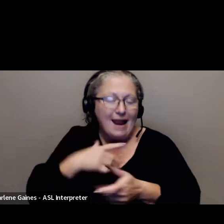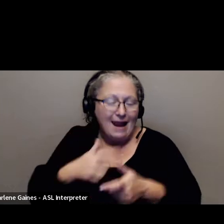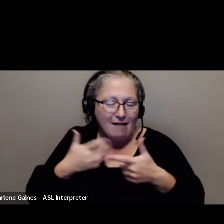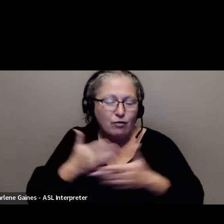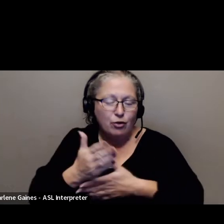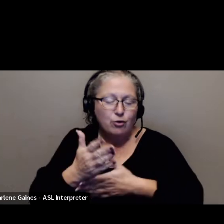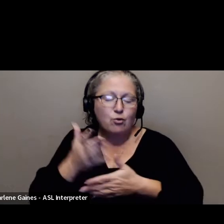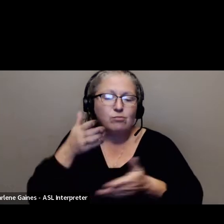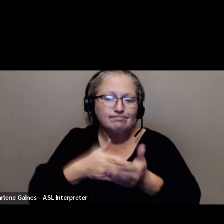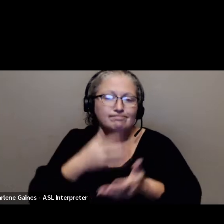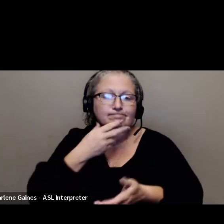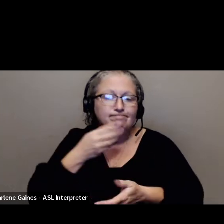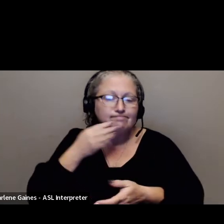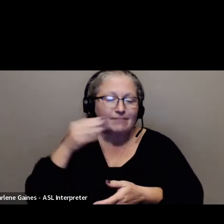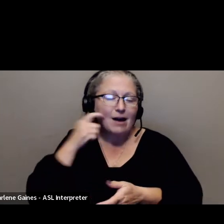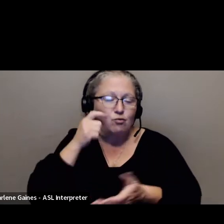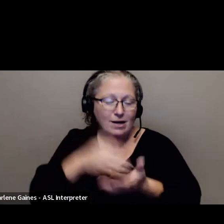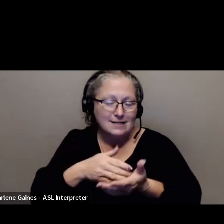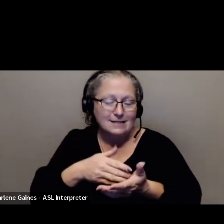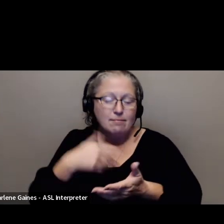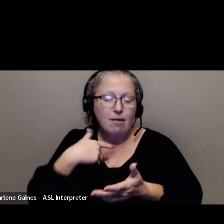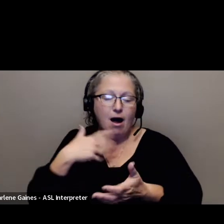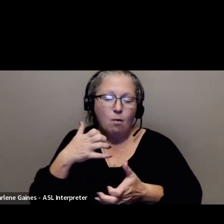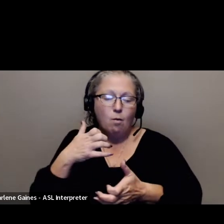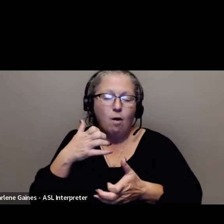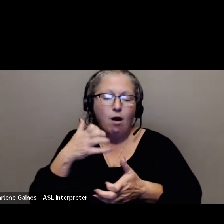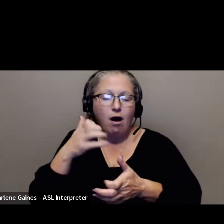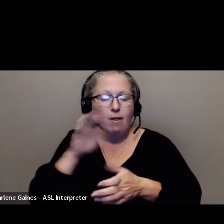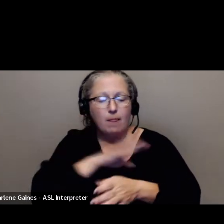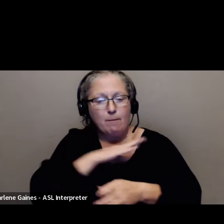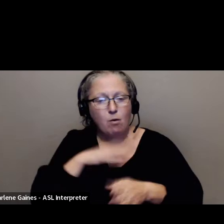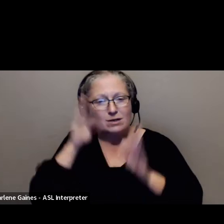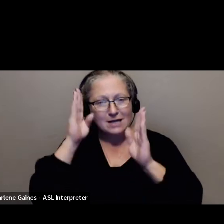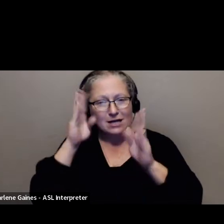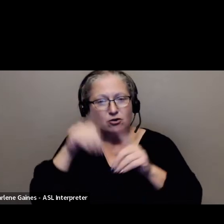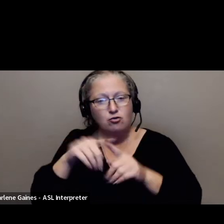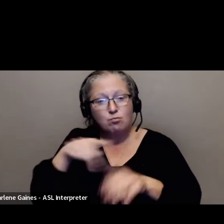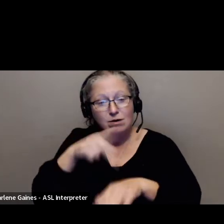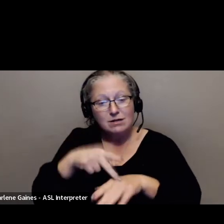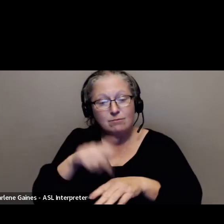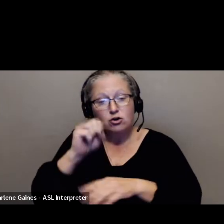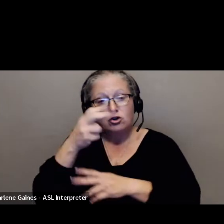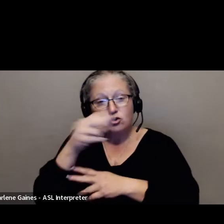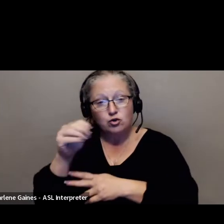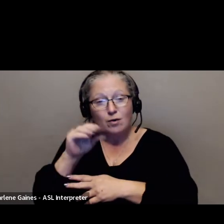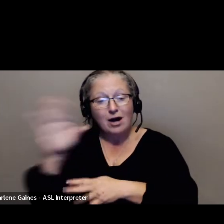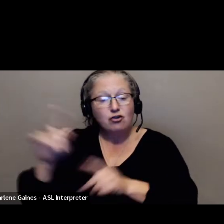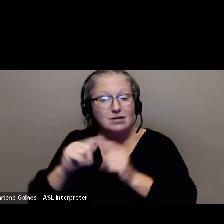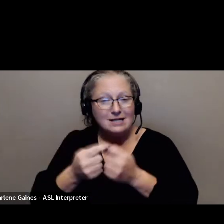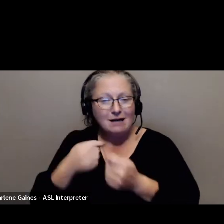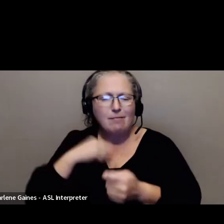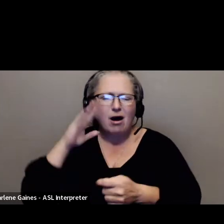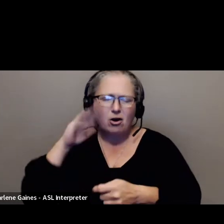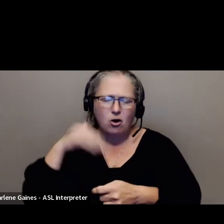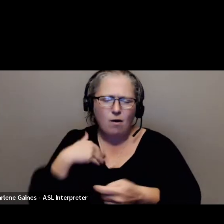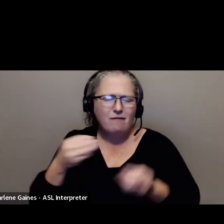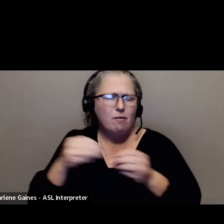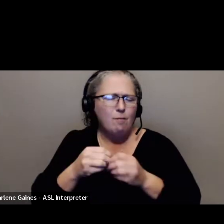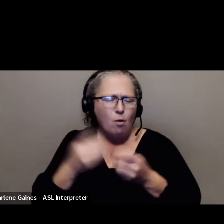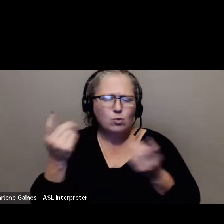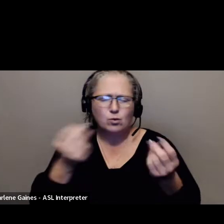hate. I want to call this board's attention to Principal Shu and her team. Yes, I'm sure there's more to do,